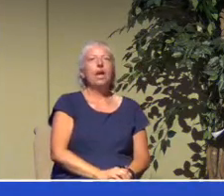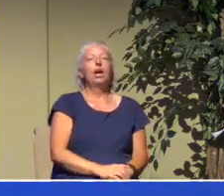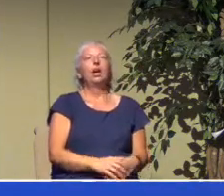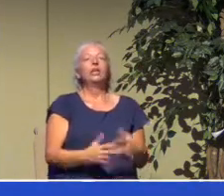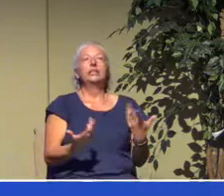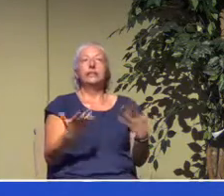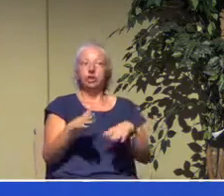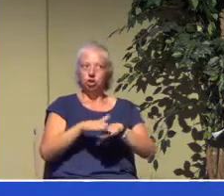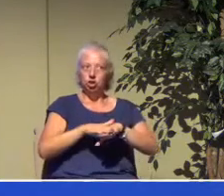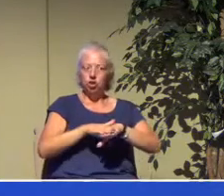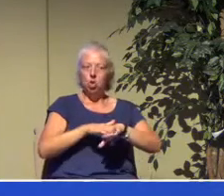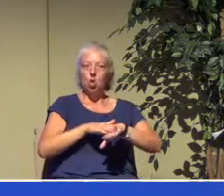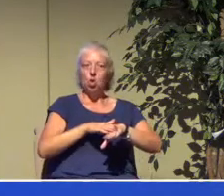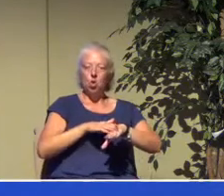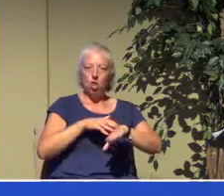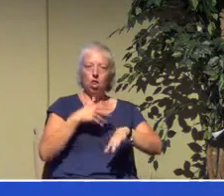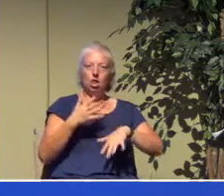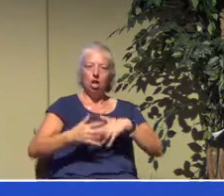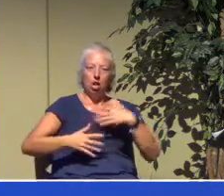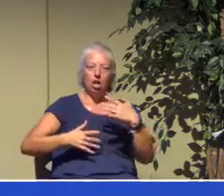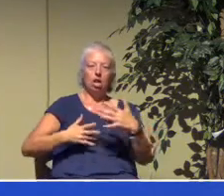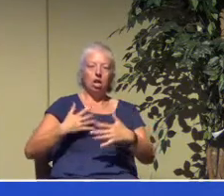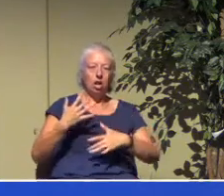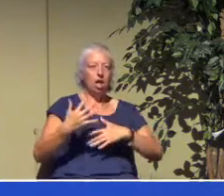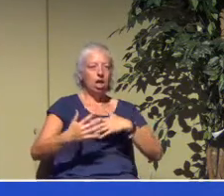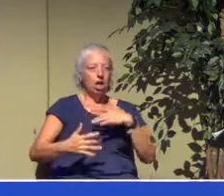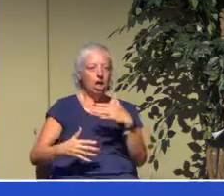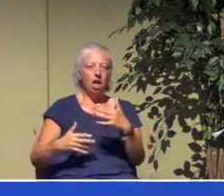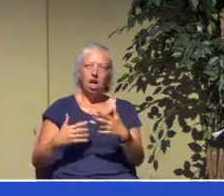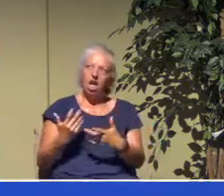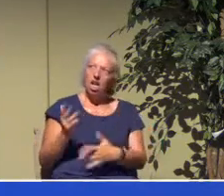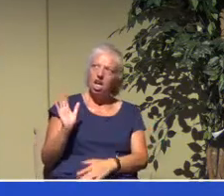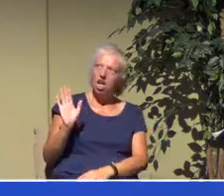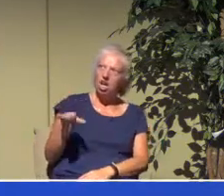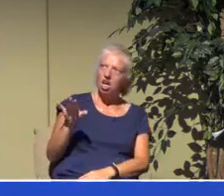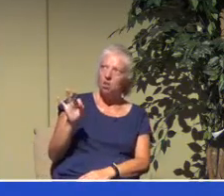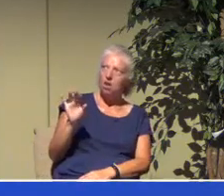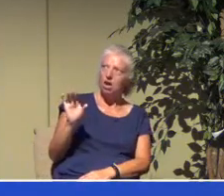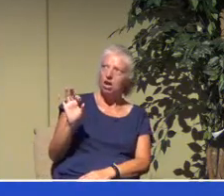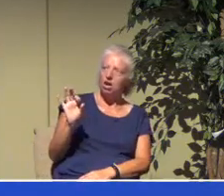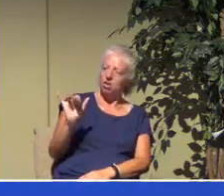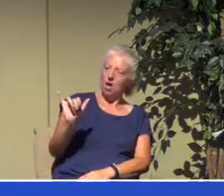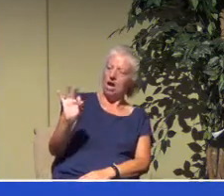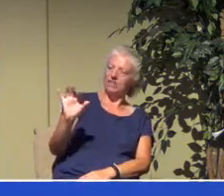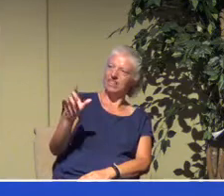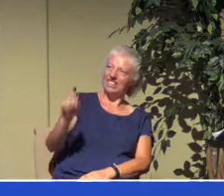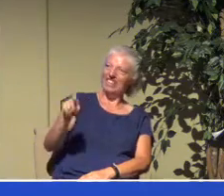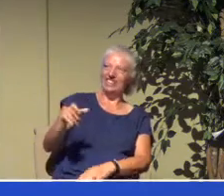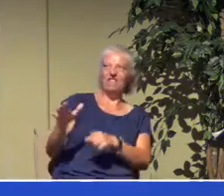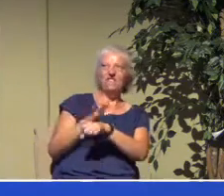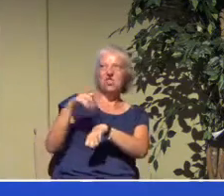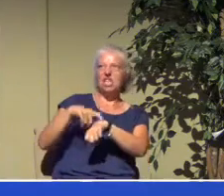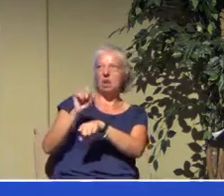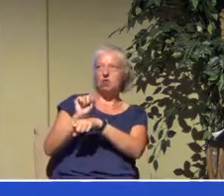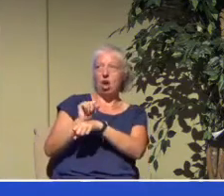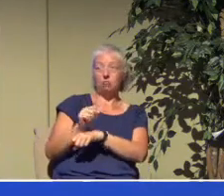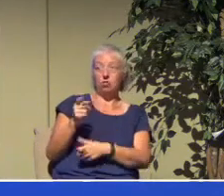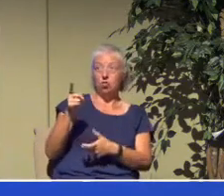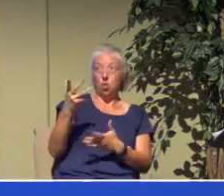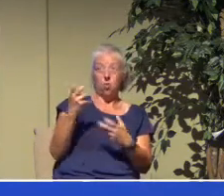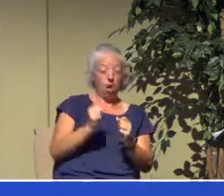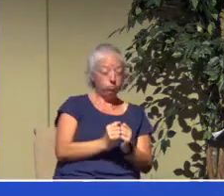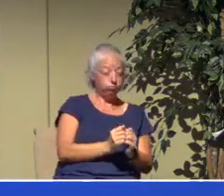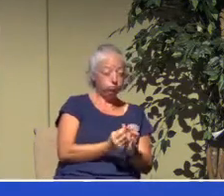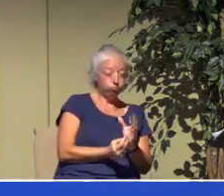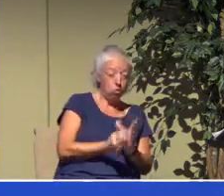And slowly, you know, I was working with Youth for Christ, and I said, you know, this needs to be a full-time job. If Youth for Christ really wants to be fruitful with